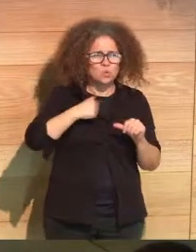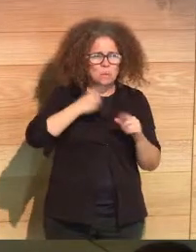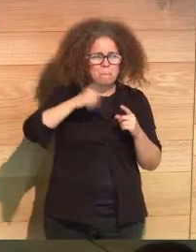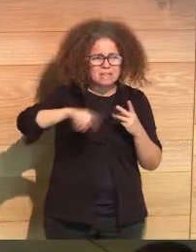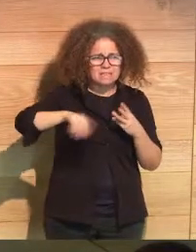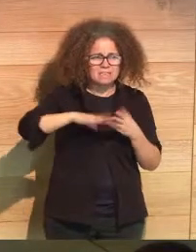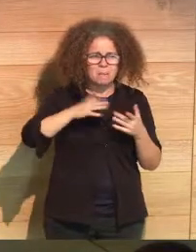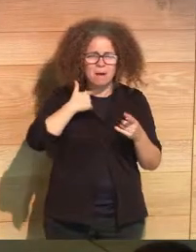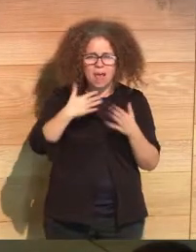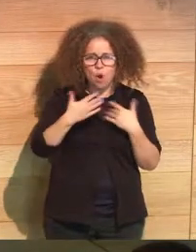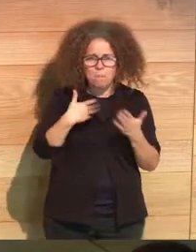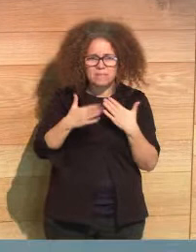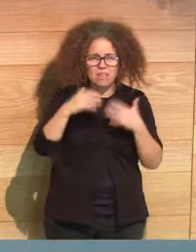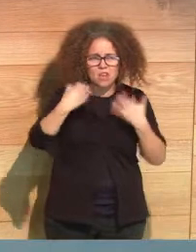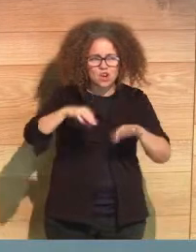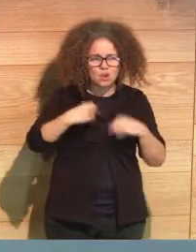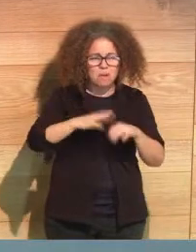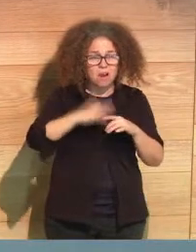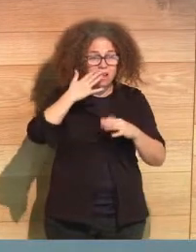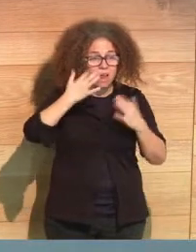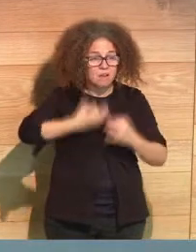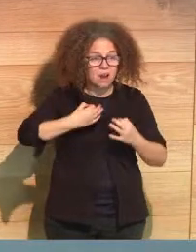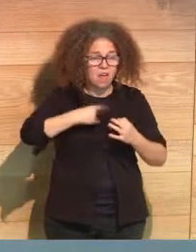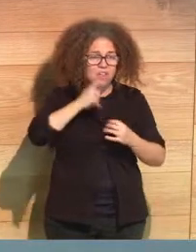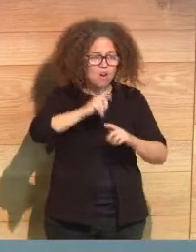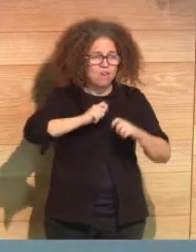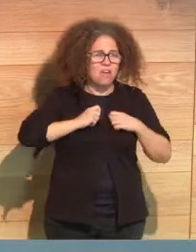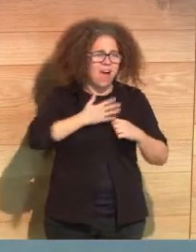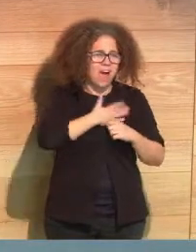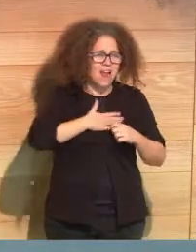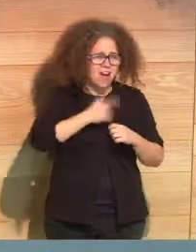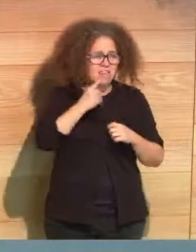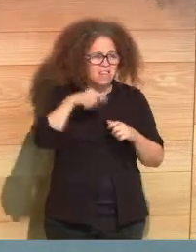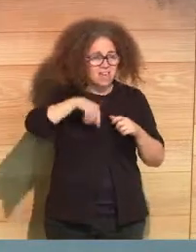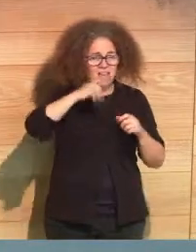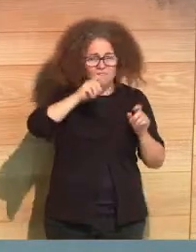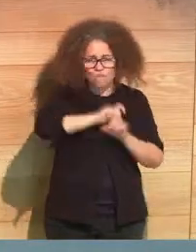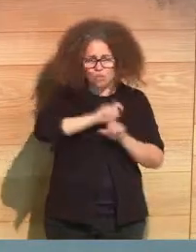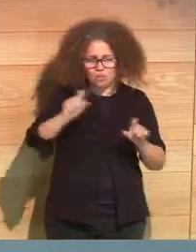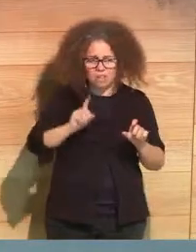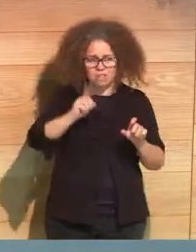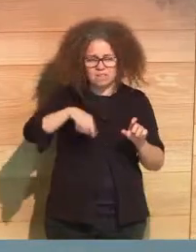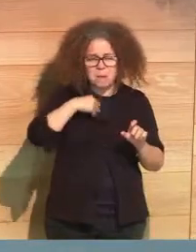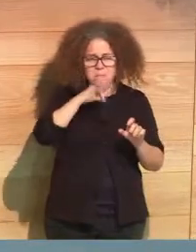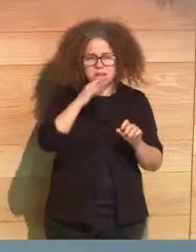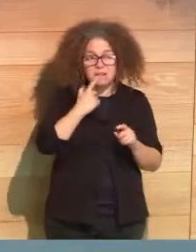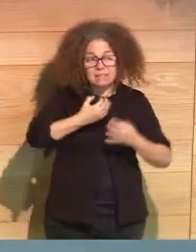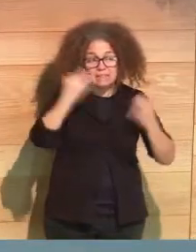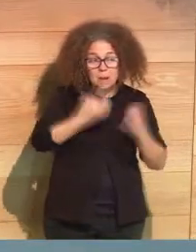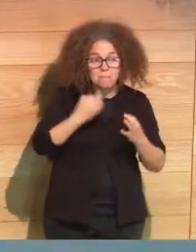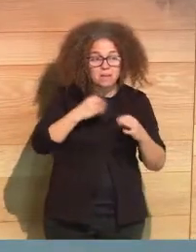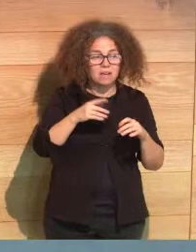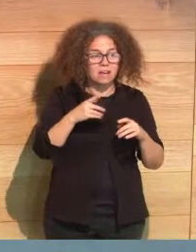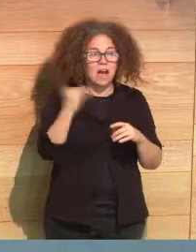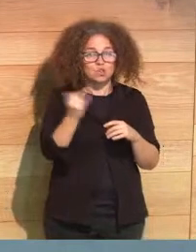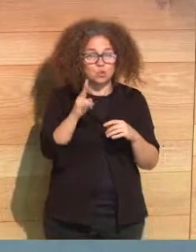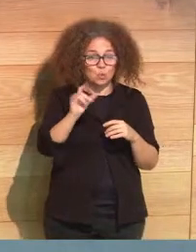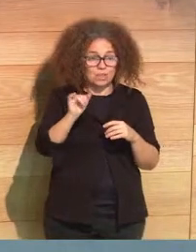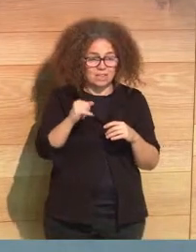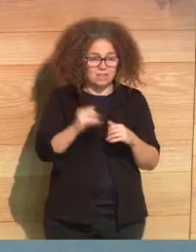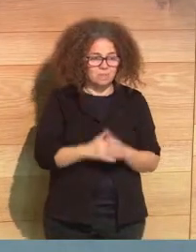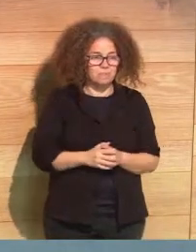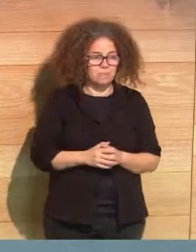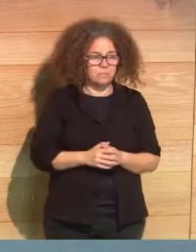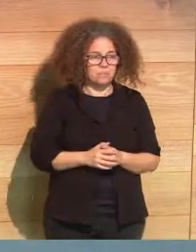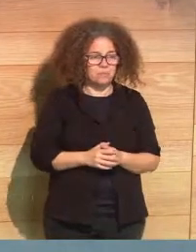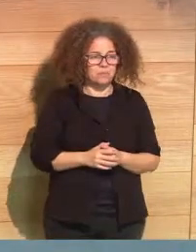really thankful to Telefónica and all the team, and also Juliette has been like a key core